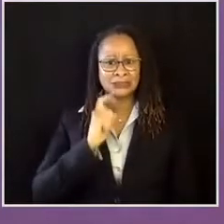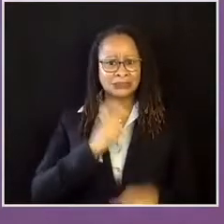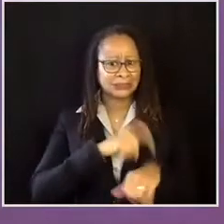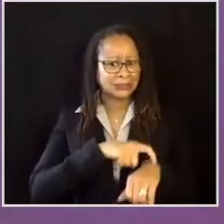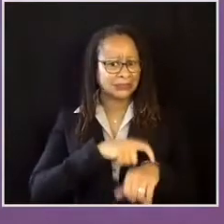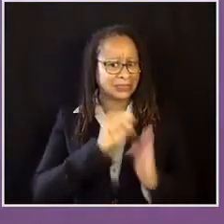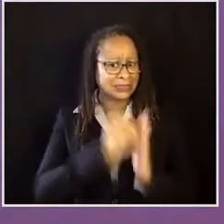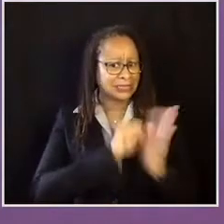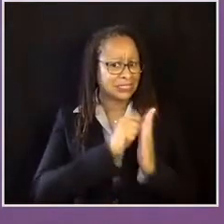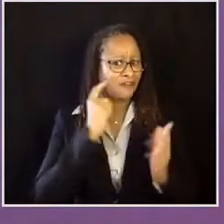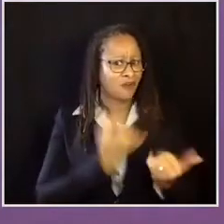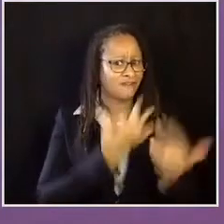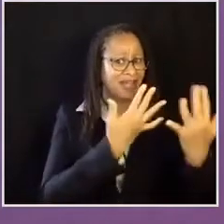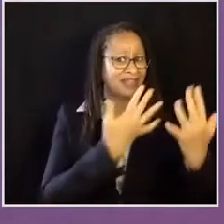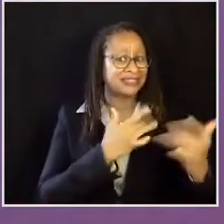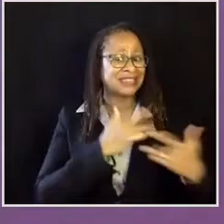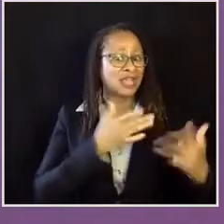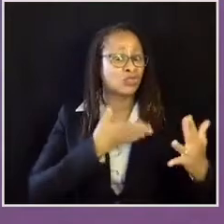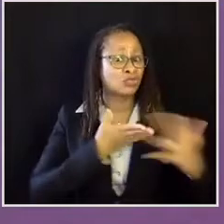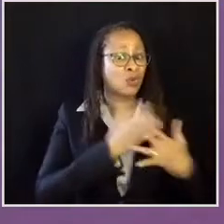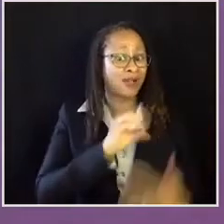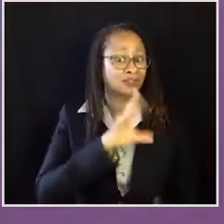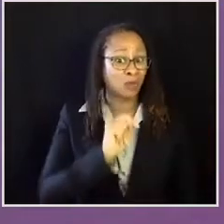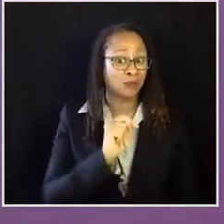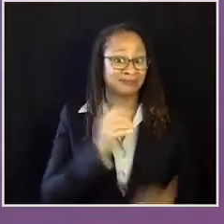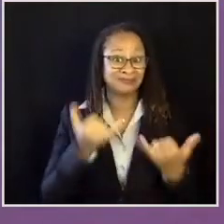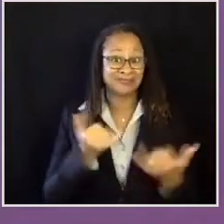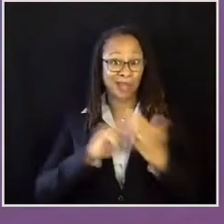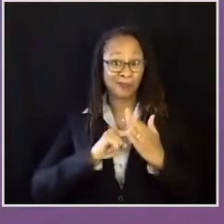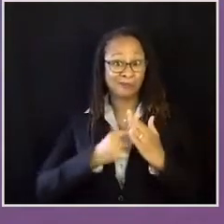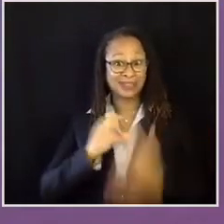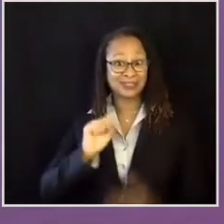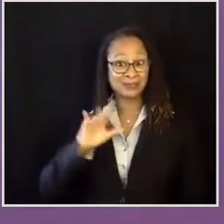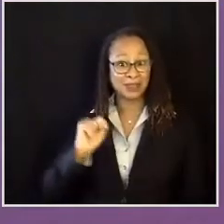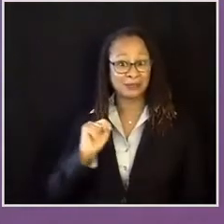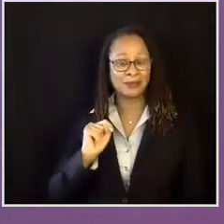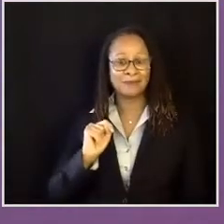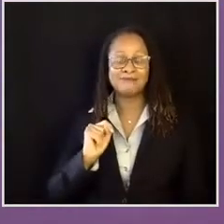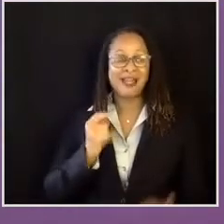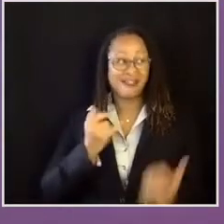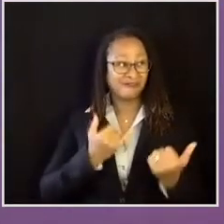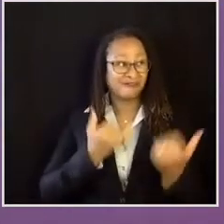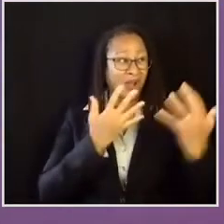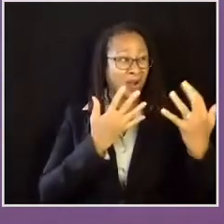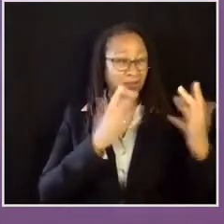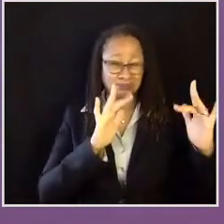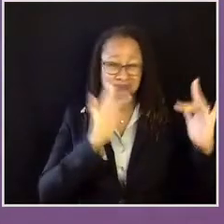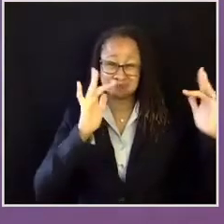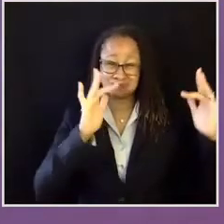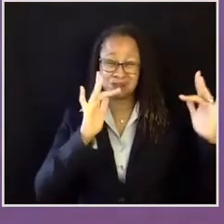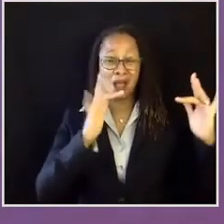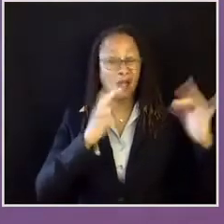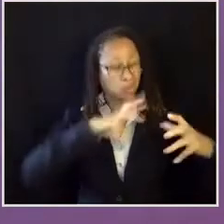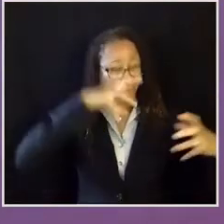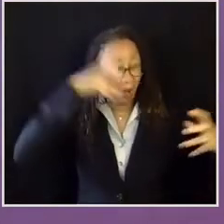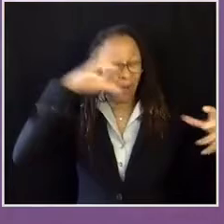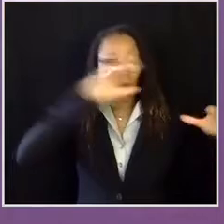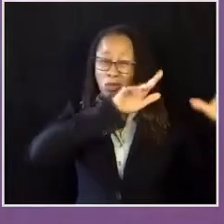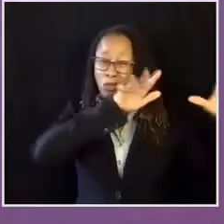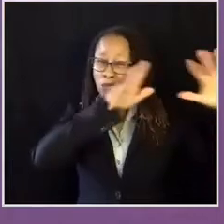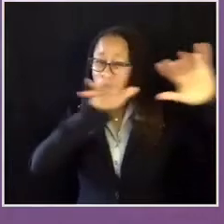through October. Fires are blazing so brightly, smoke reaching so far,